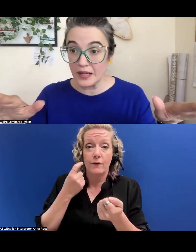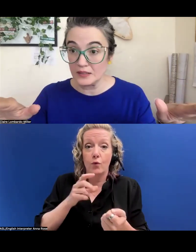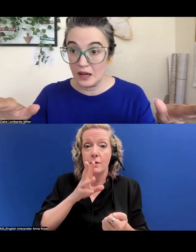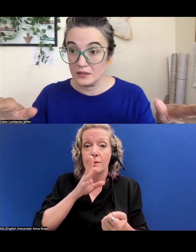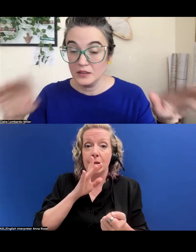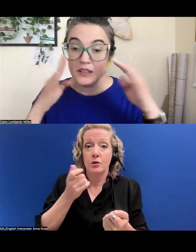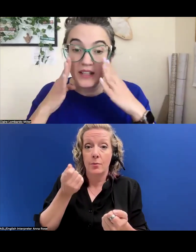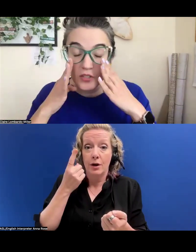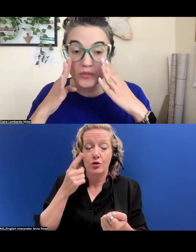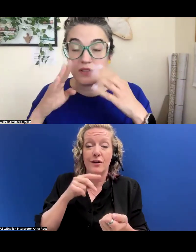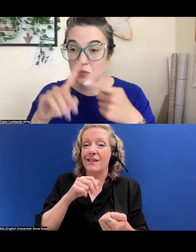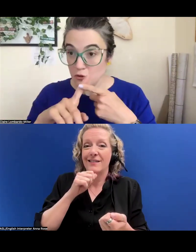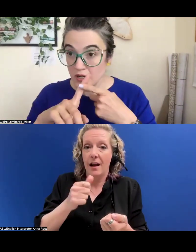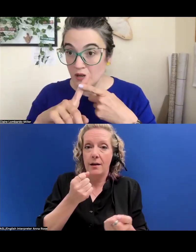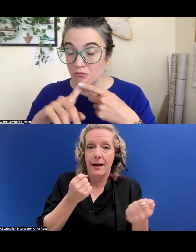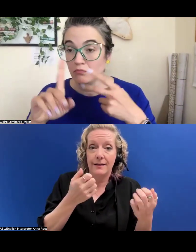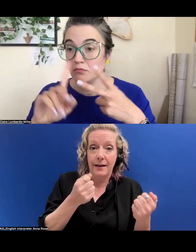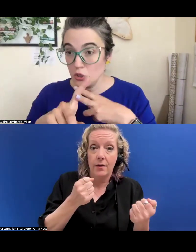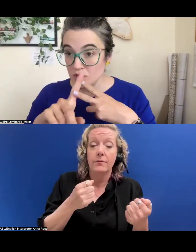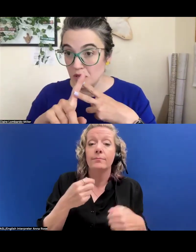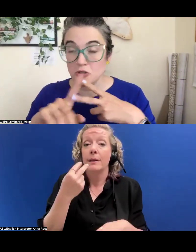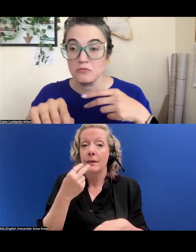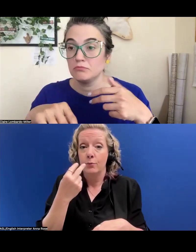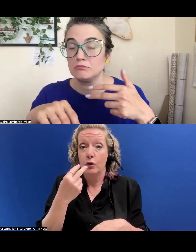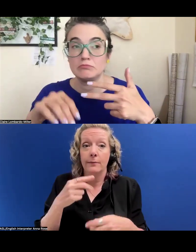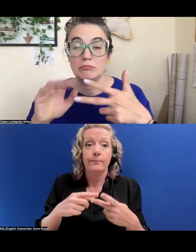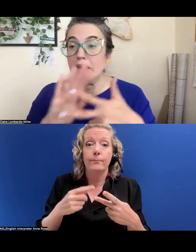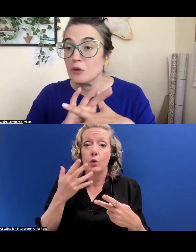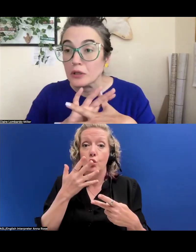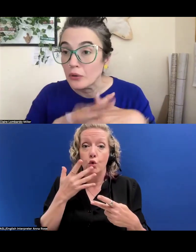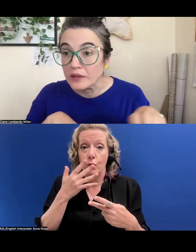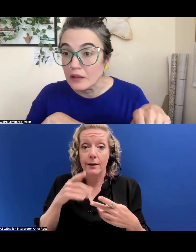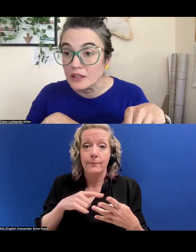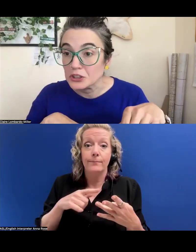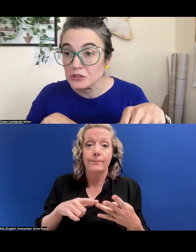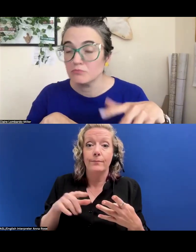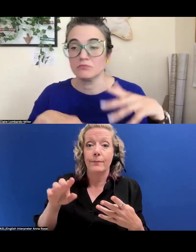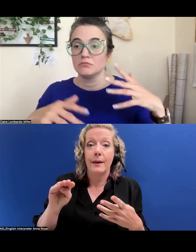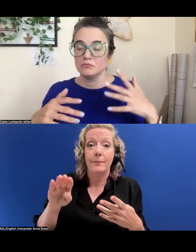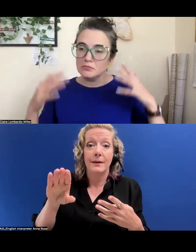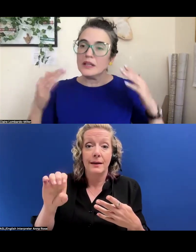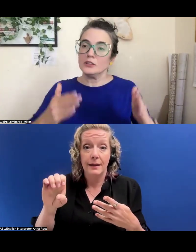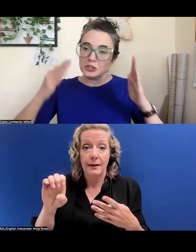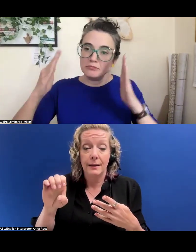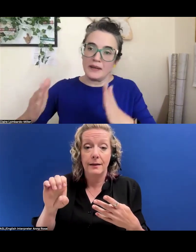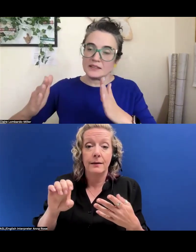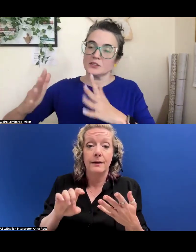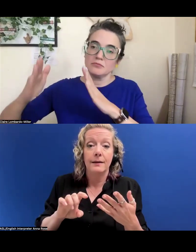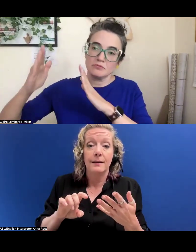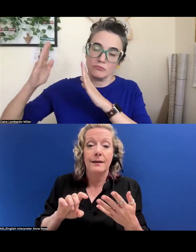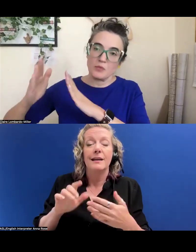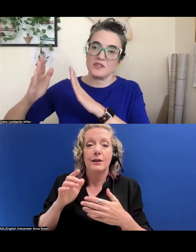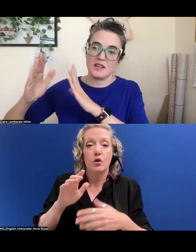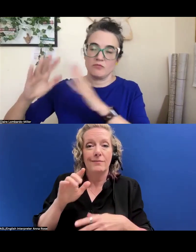using ASL. That's using speech reading, cued speech, manually coded English,